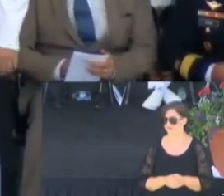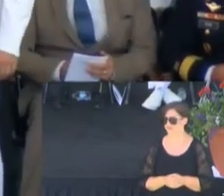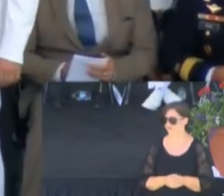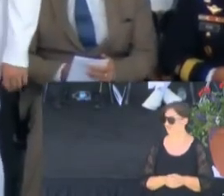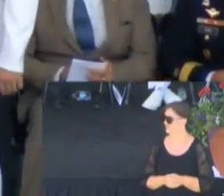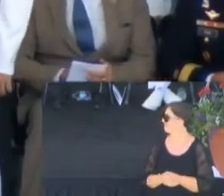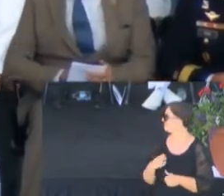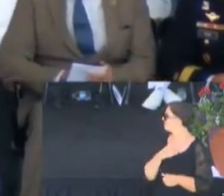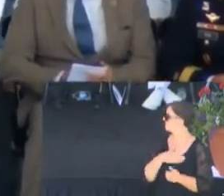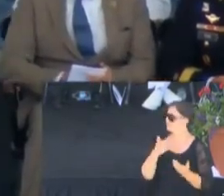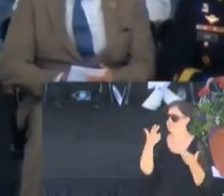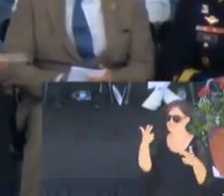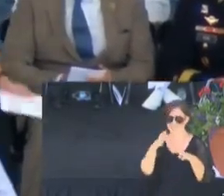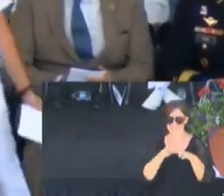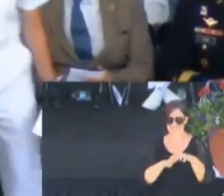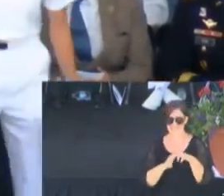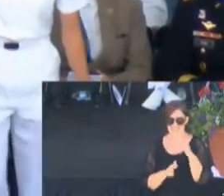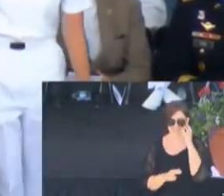Please be seated.